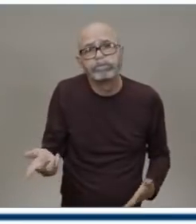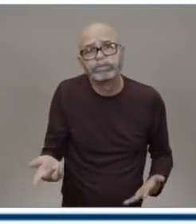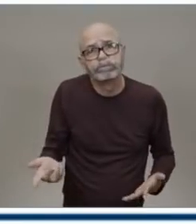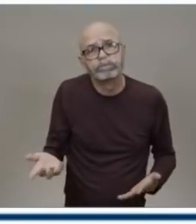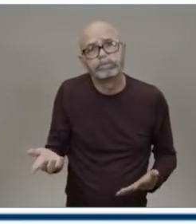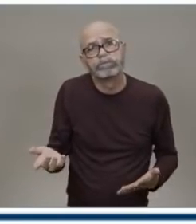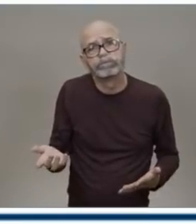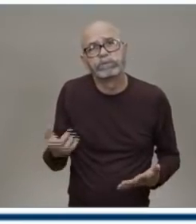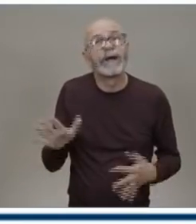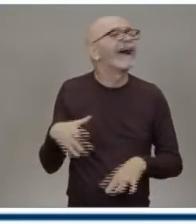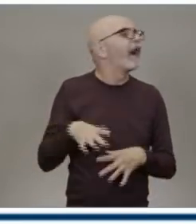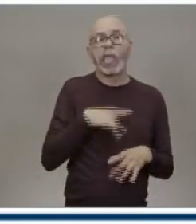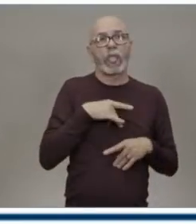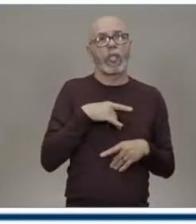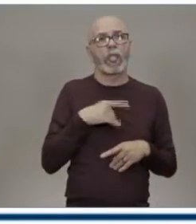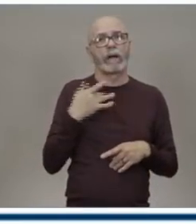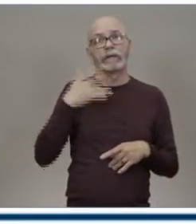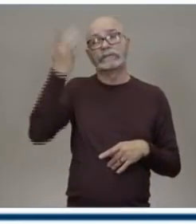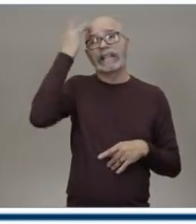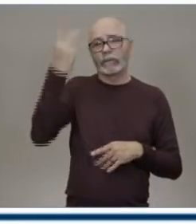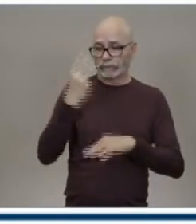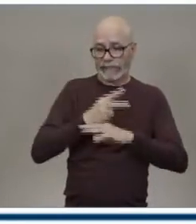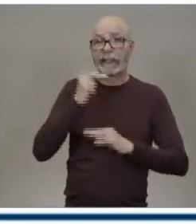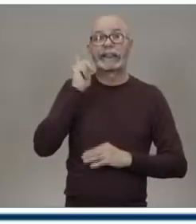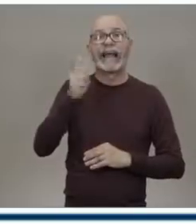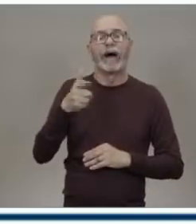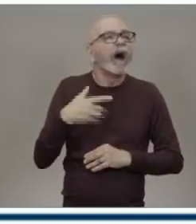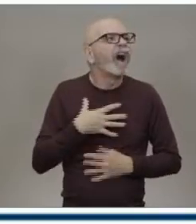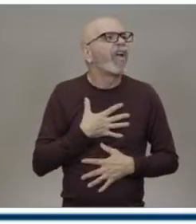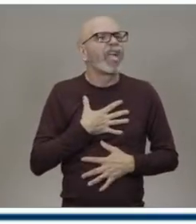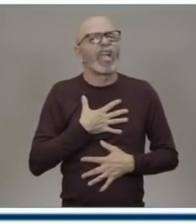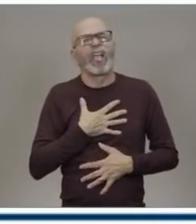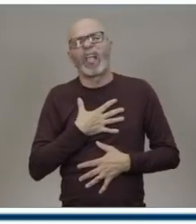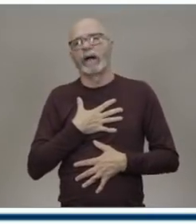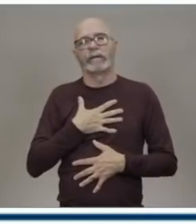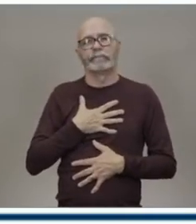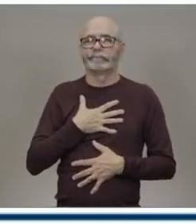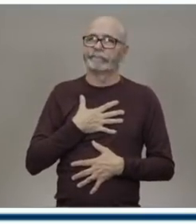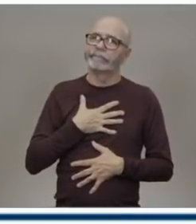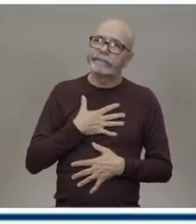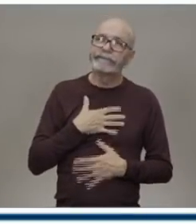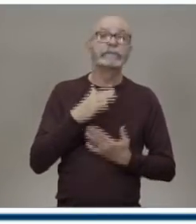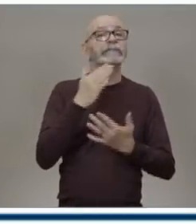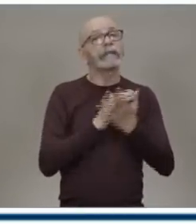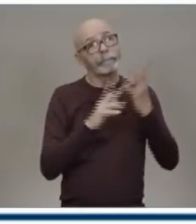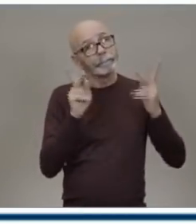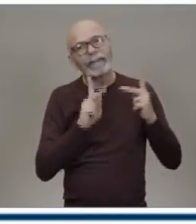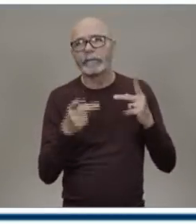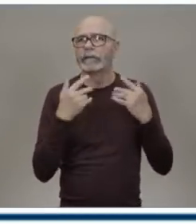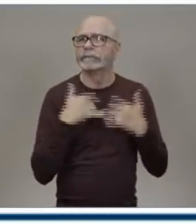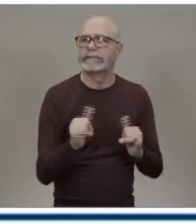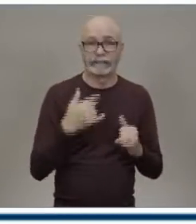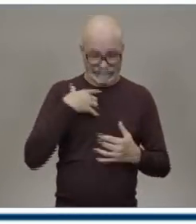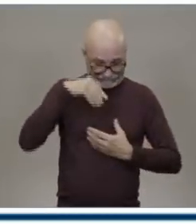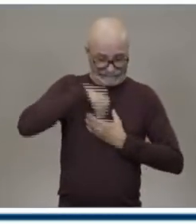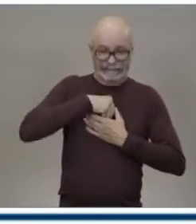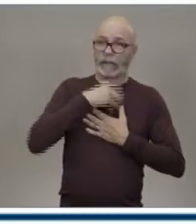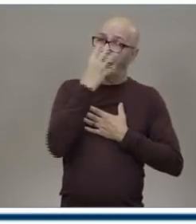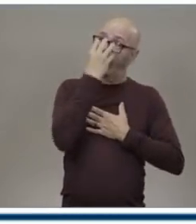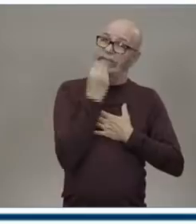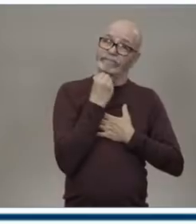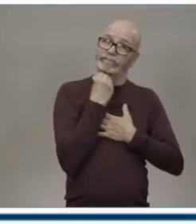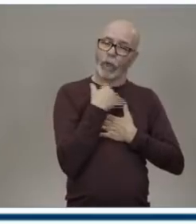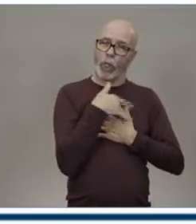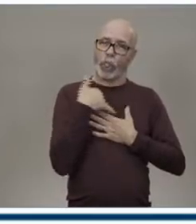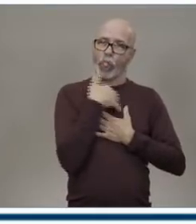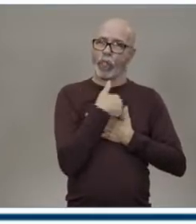48-hour period, by and large. So that we have had a couple of cases of people still being out and about while they were symptomatic. I think it's also important